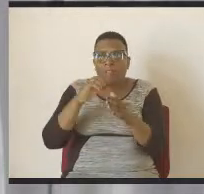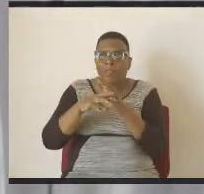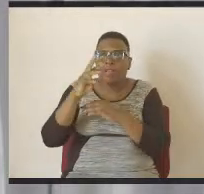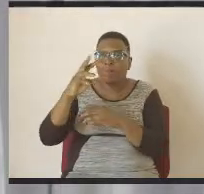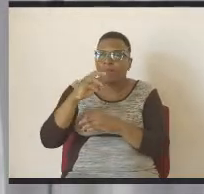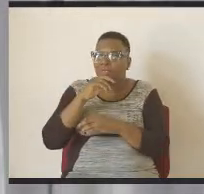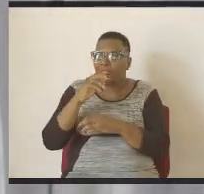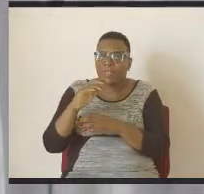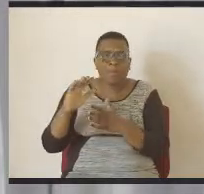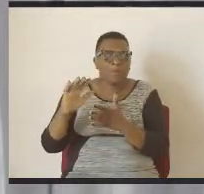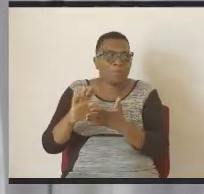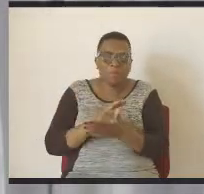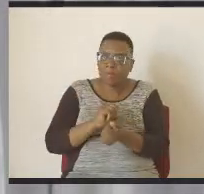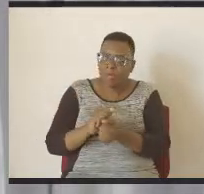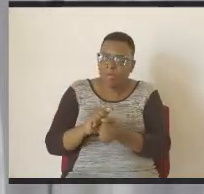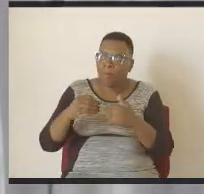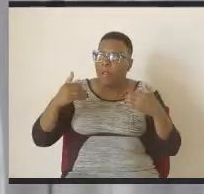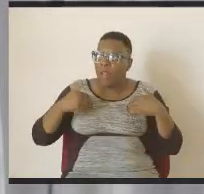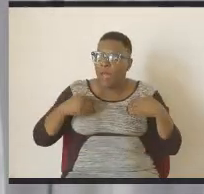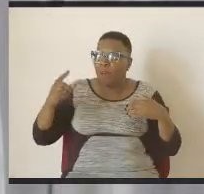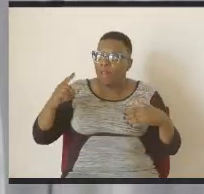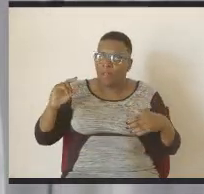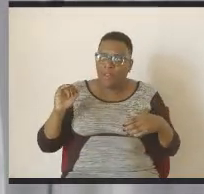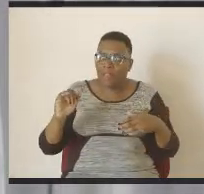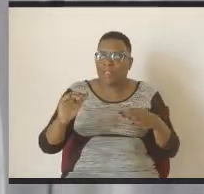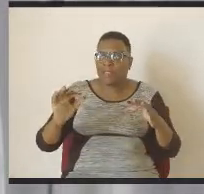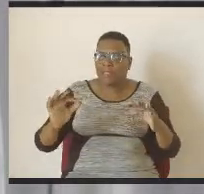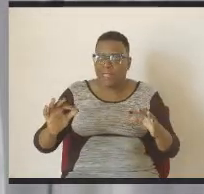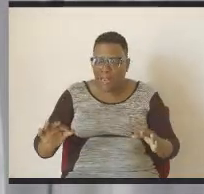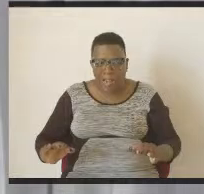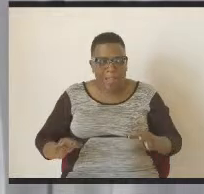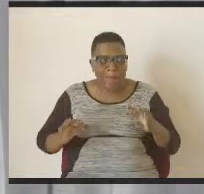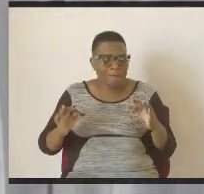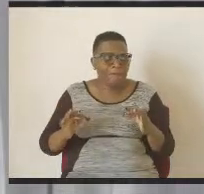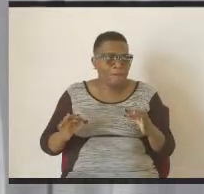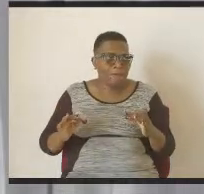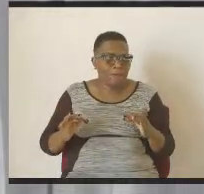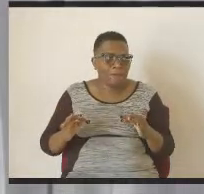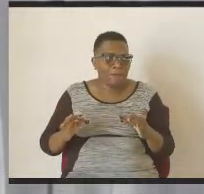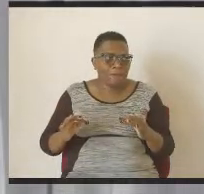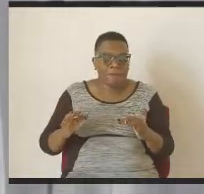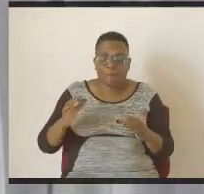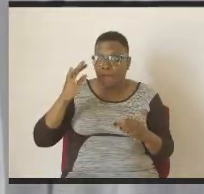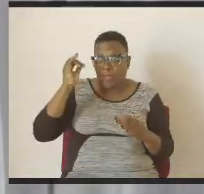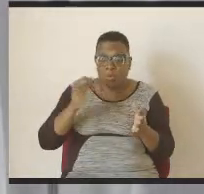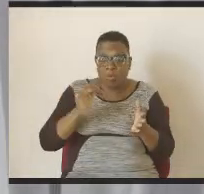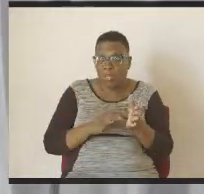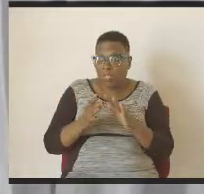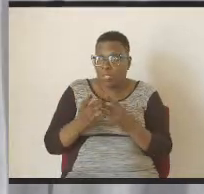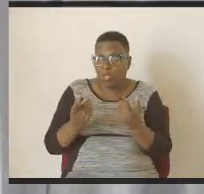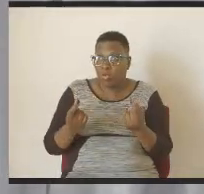have everlasting life. That's why I said Jesus went through all that just for us.